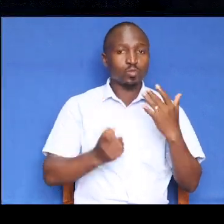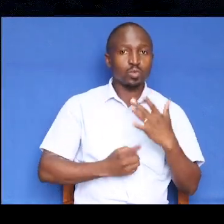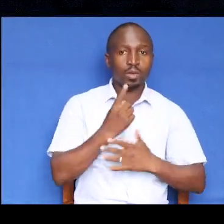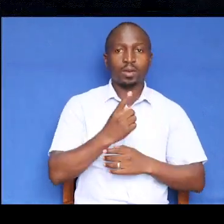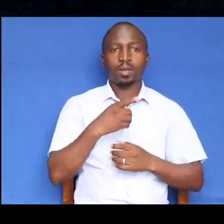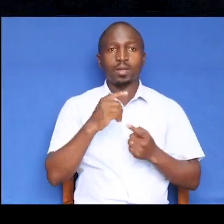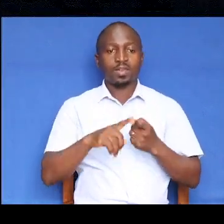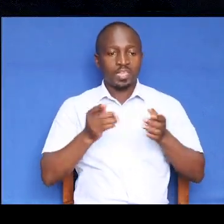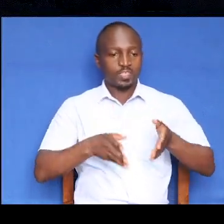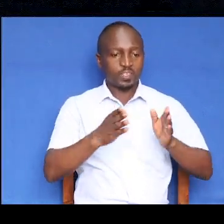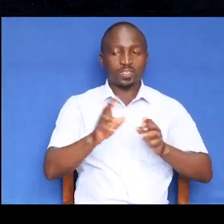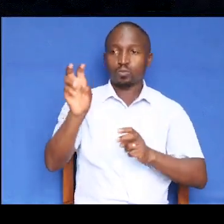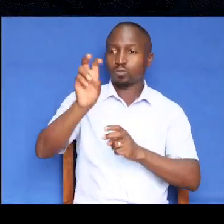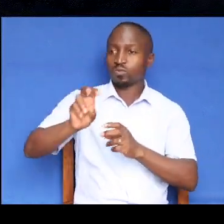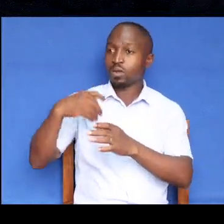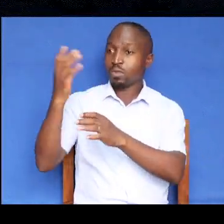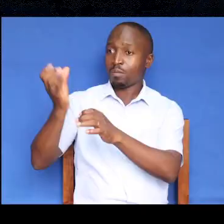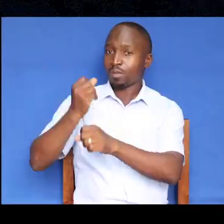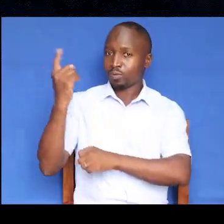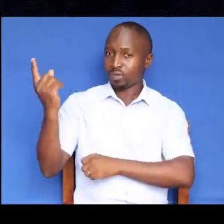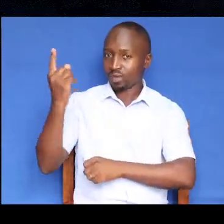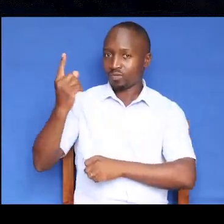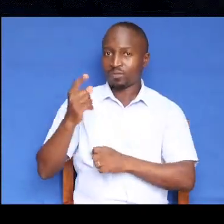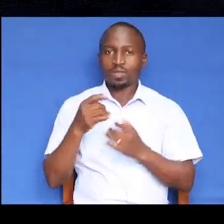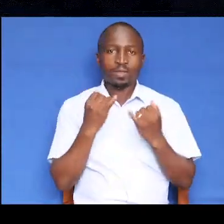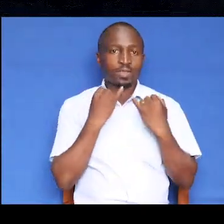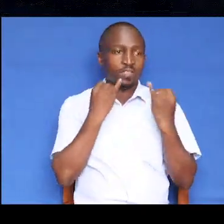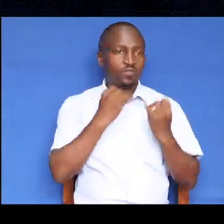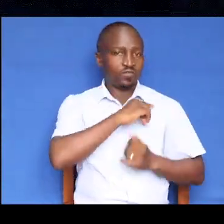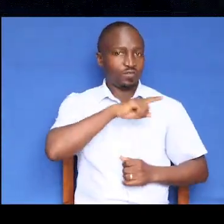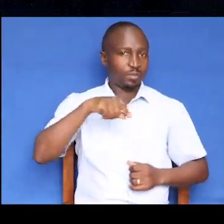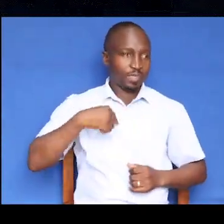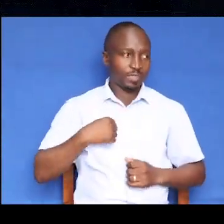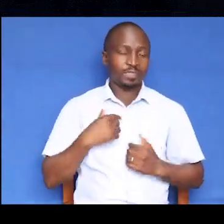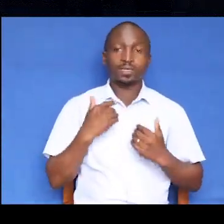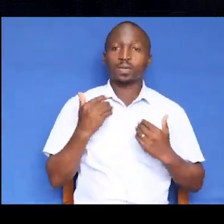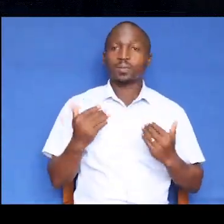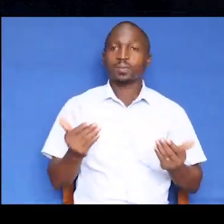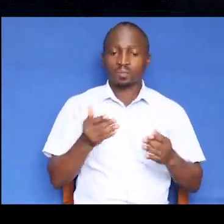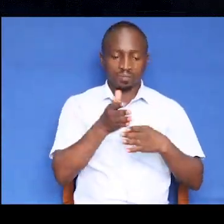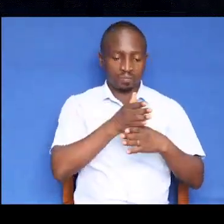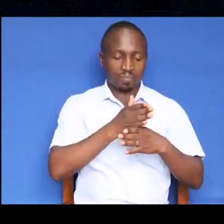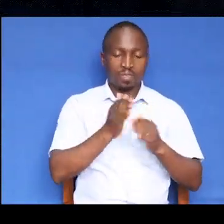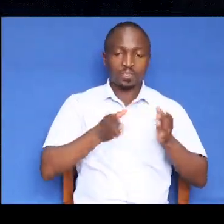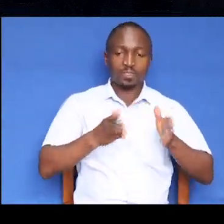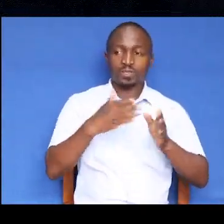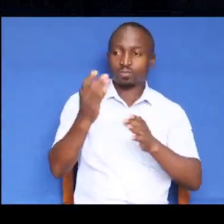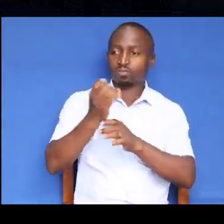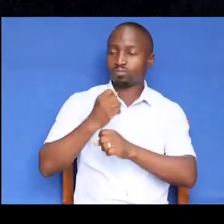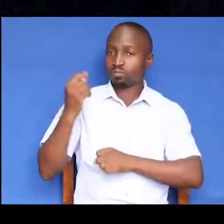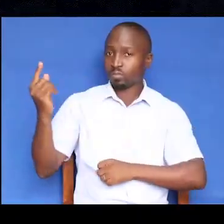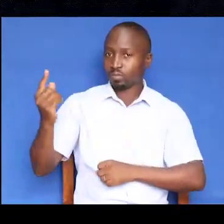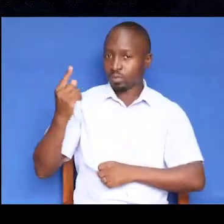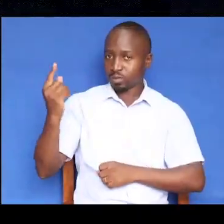to income method, because our informations are concerning with income method.